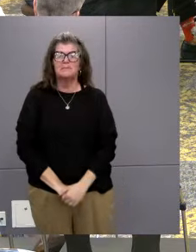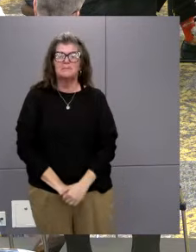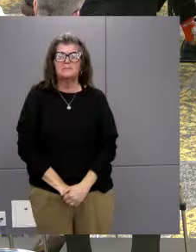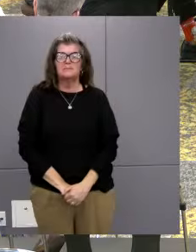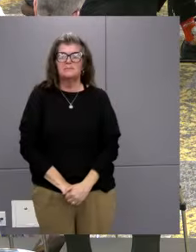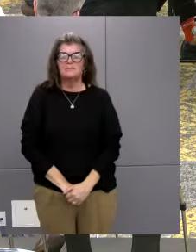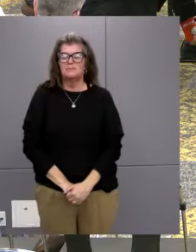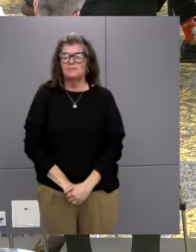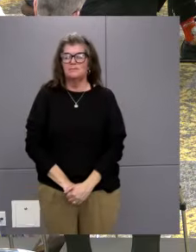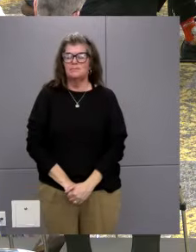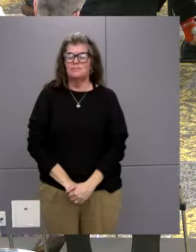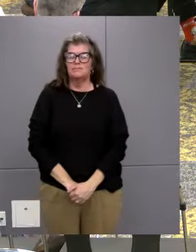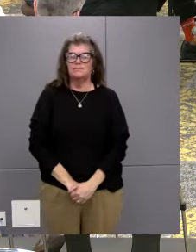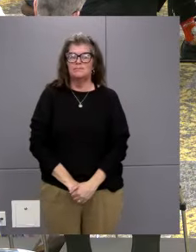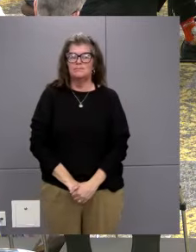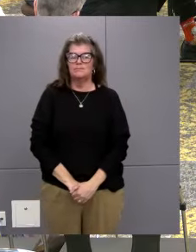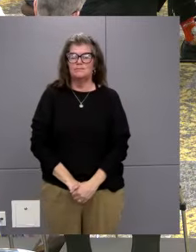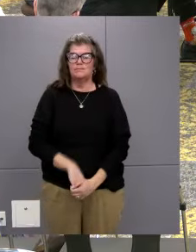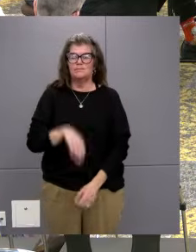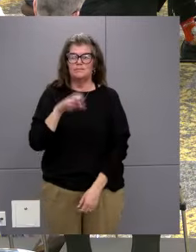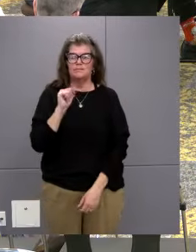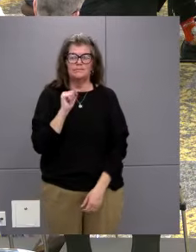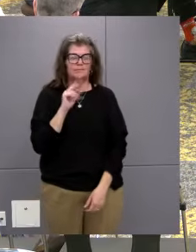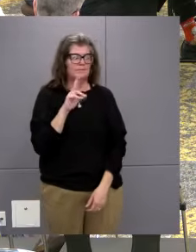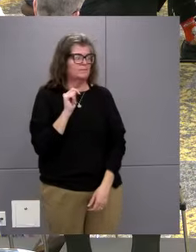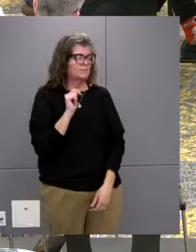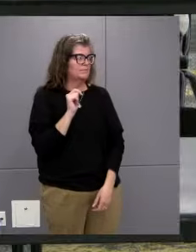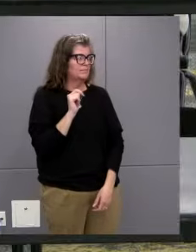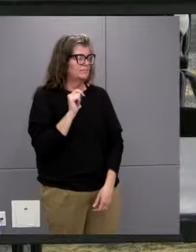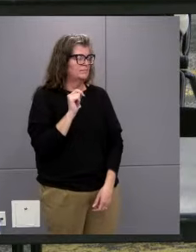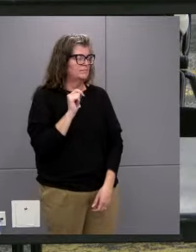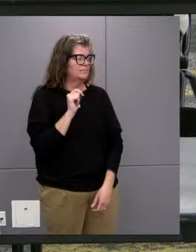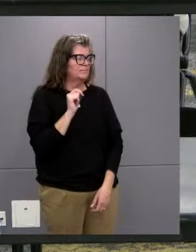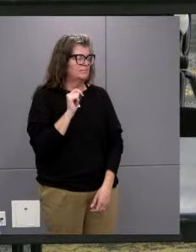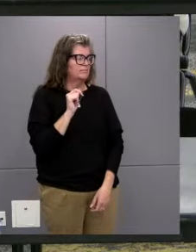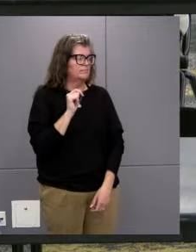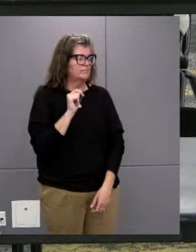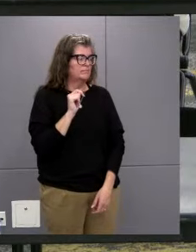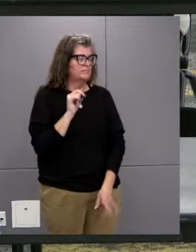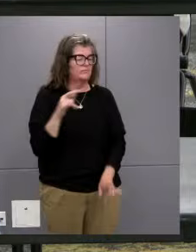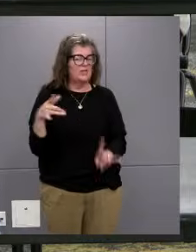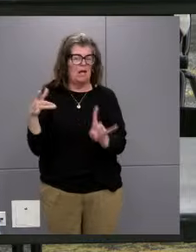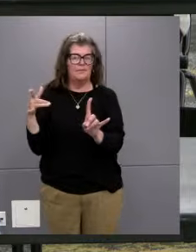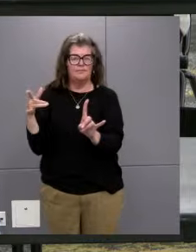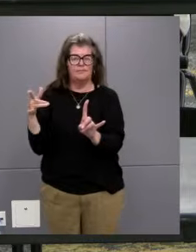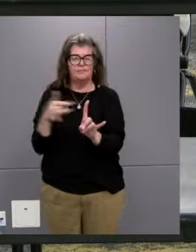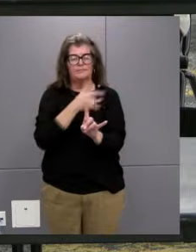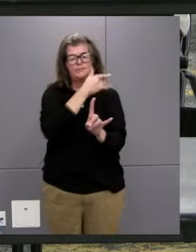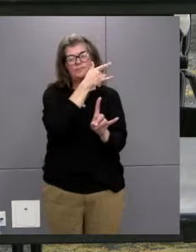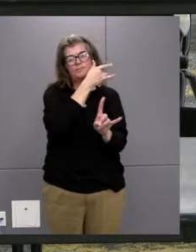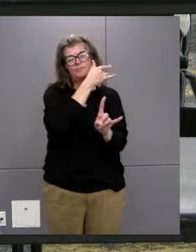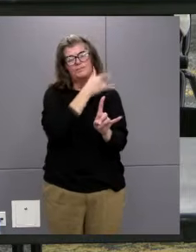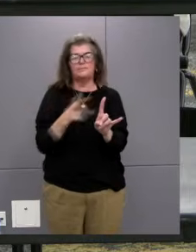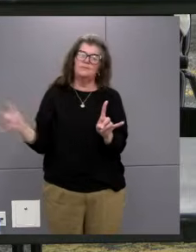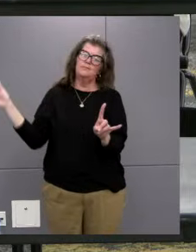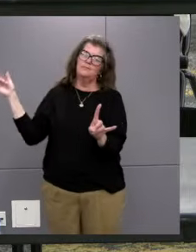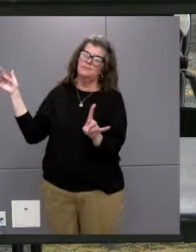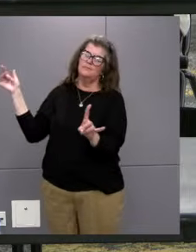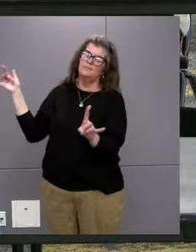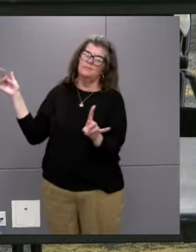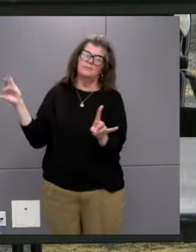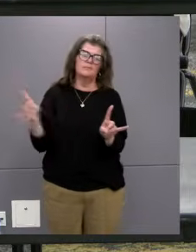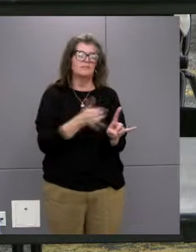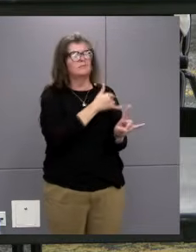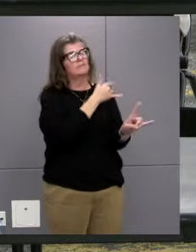Well, Art? There just seems to be a lot of dancing around the issue.